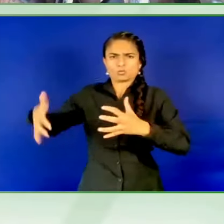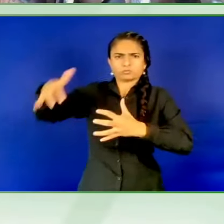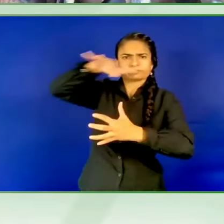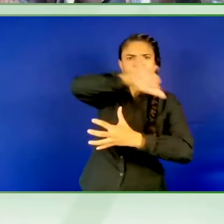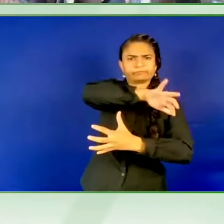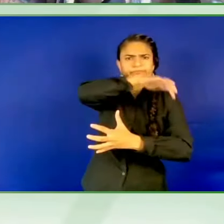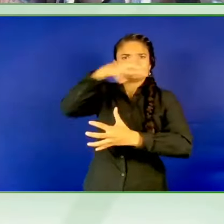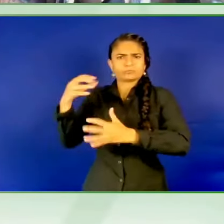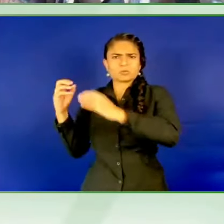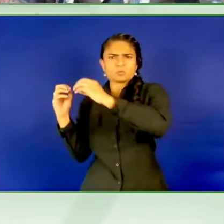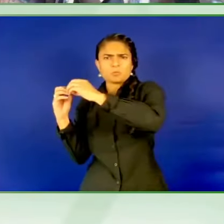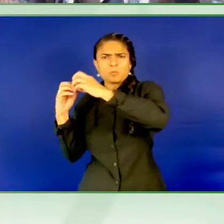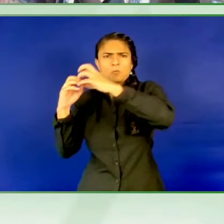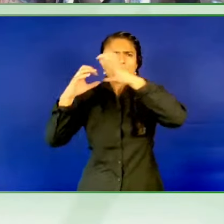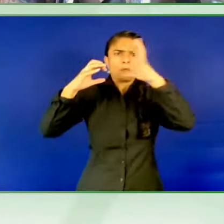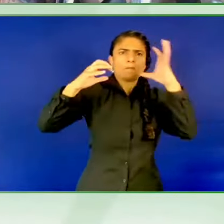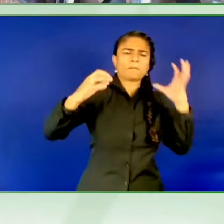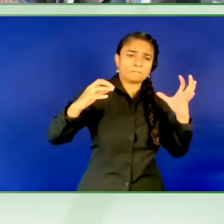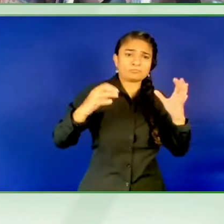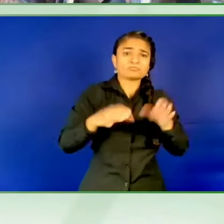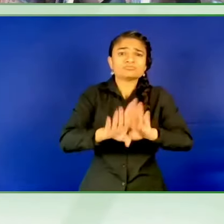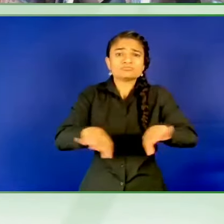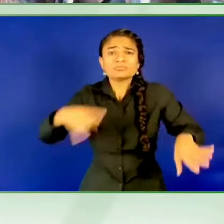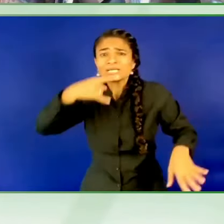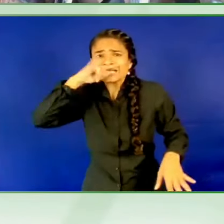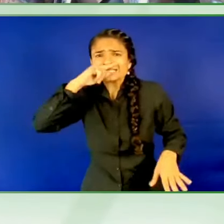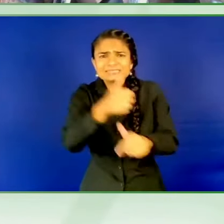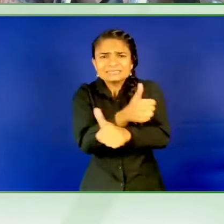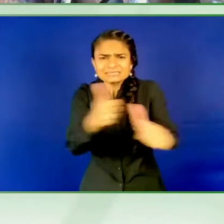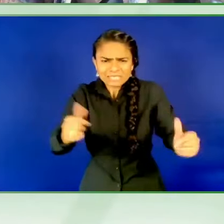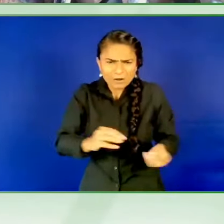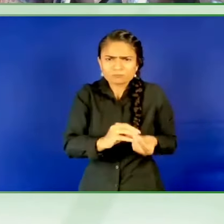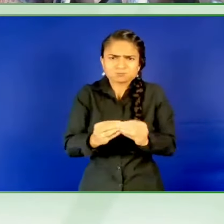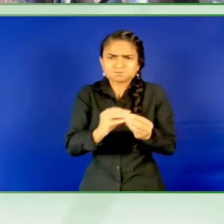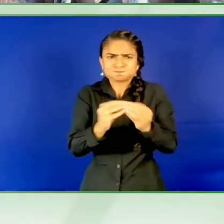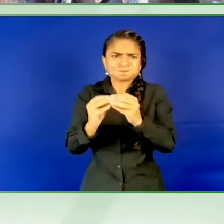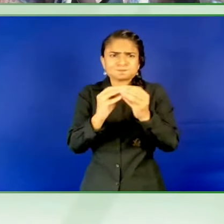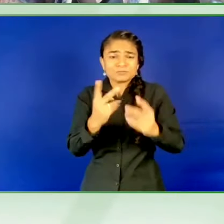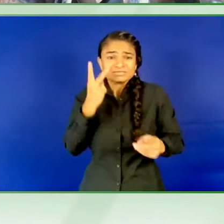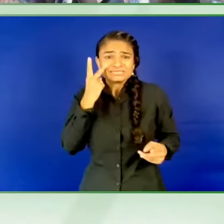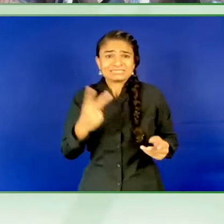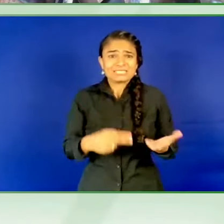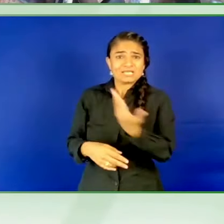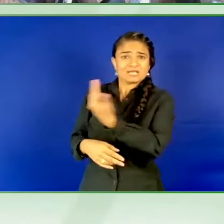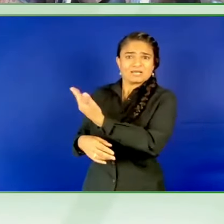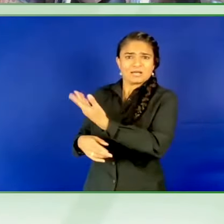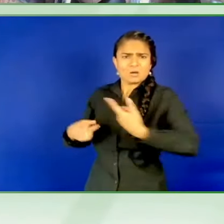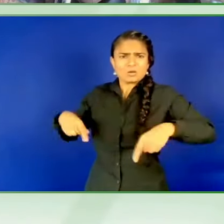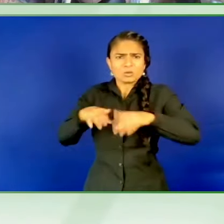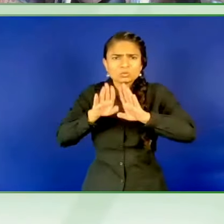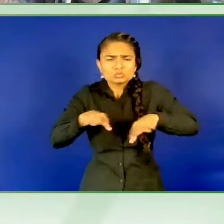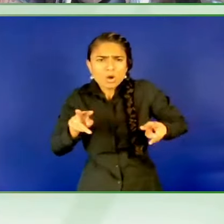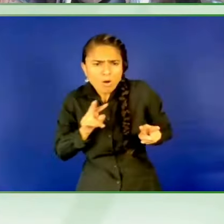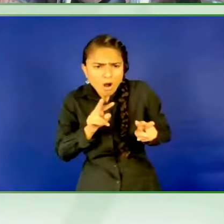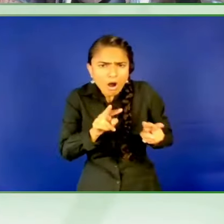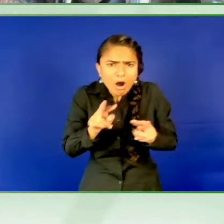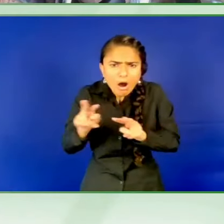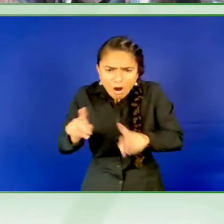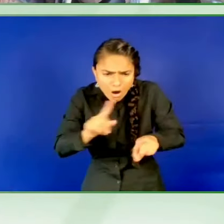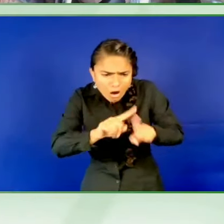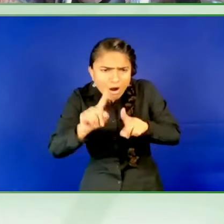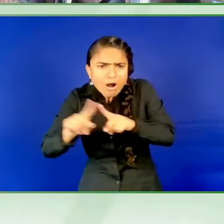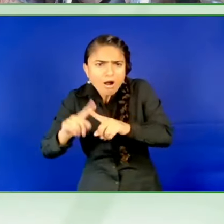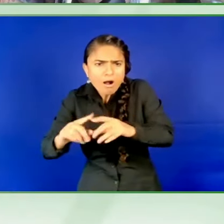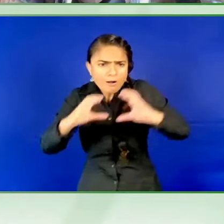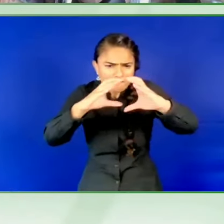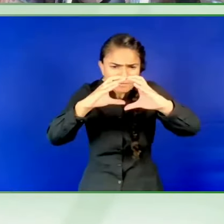where the teacher can easily explain the different types of galaxies in the universe. In the next slide, I'm